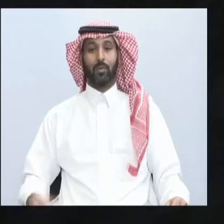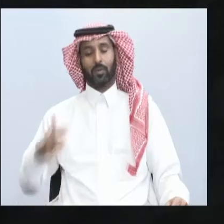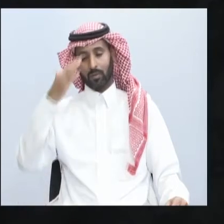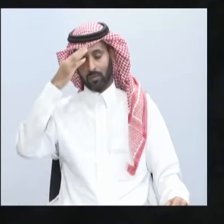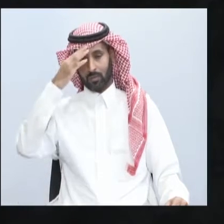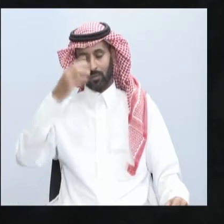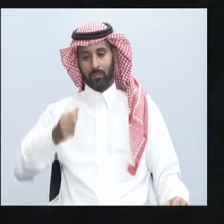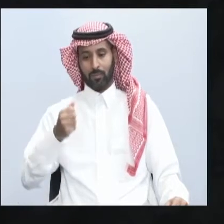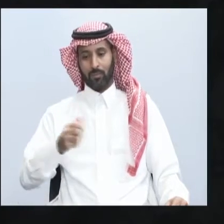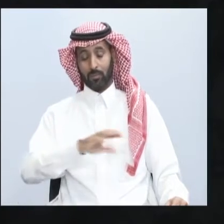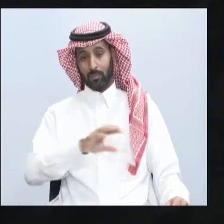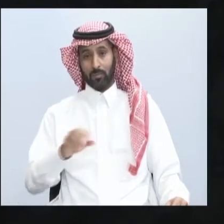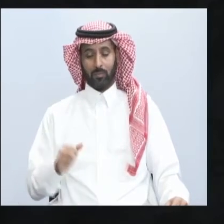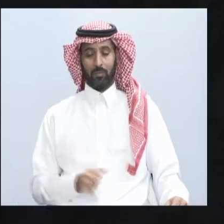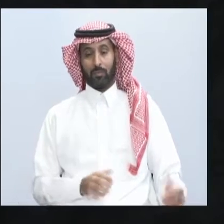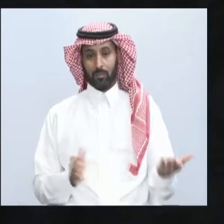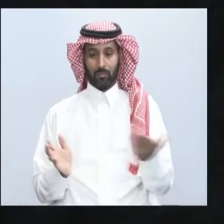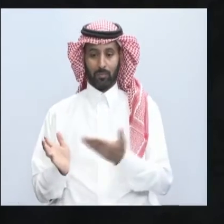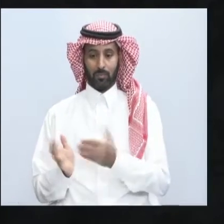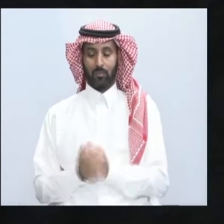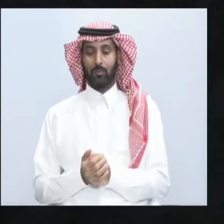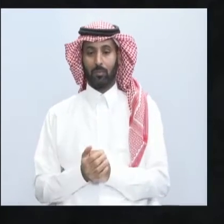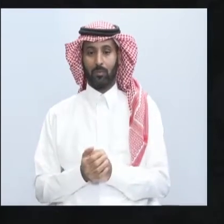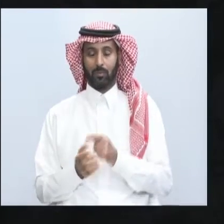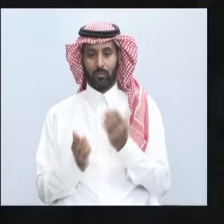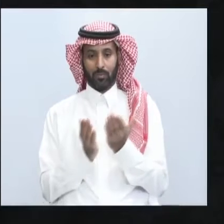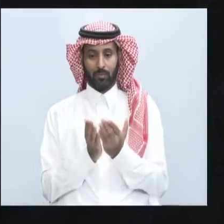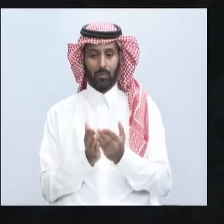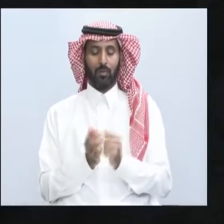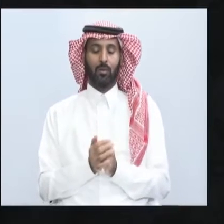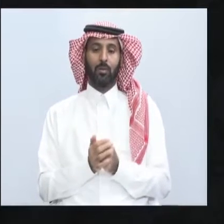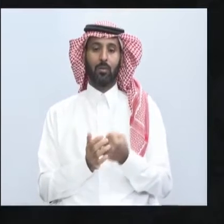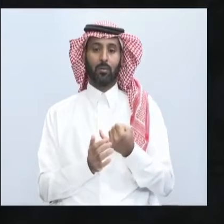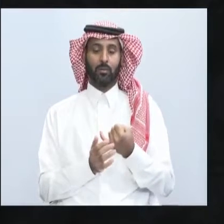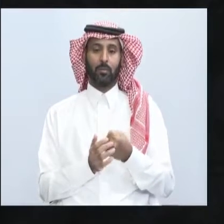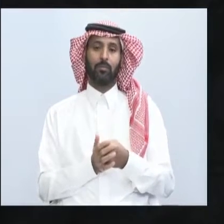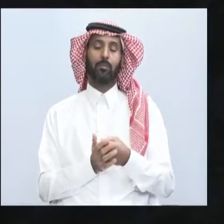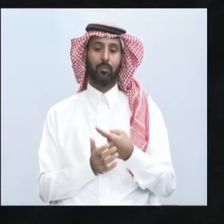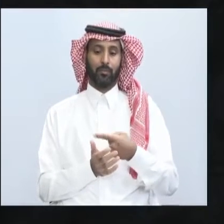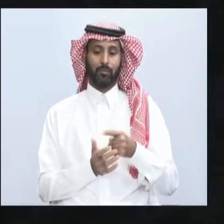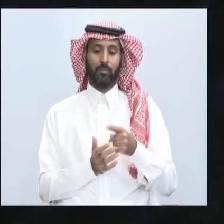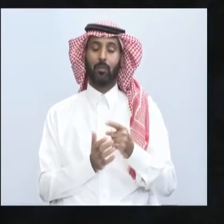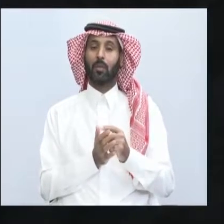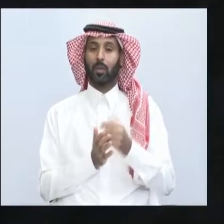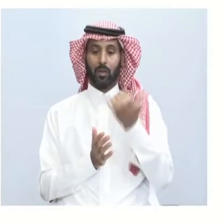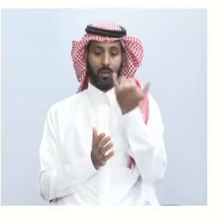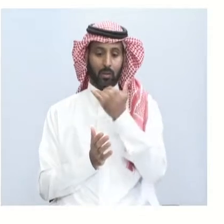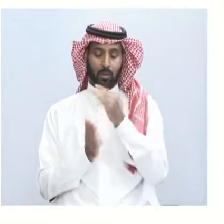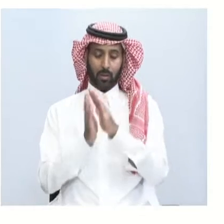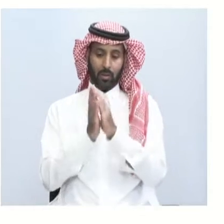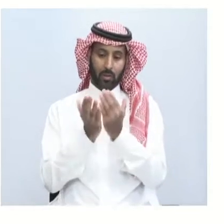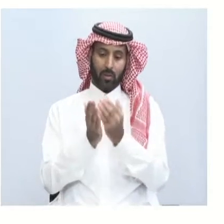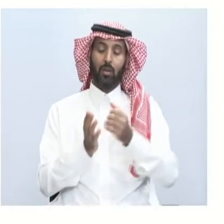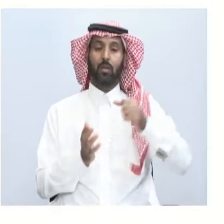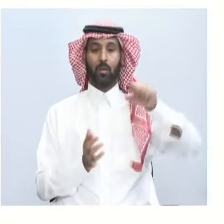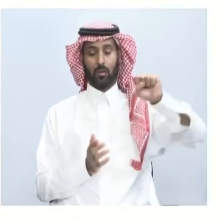Assalamu alaikum wa rahmatullahi wa barakatuh. Welcome everyone in today's class for the first intermediate grade. Our textbook is